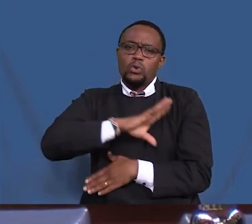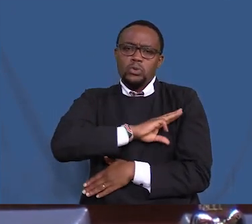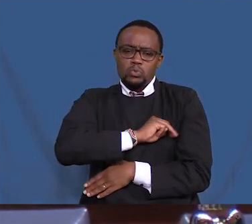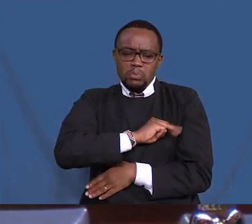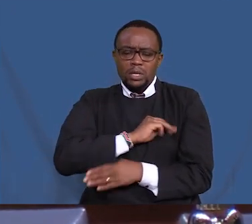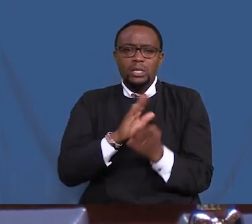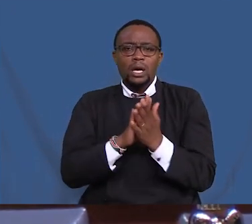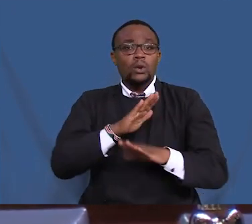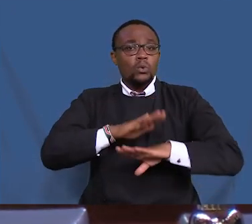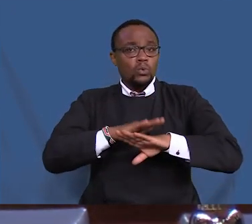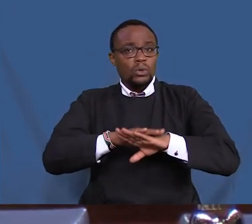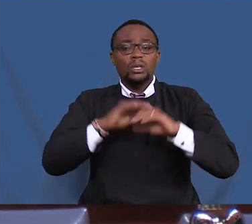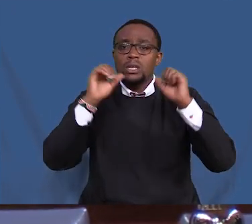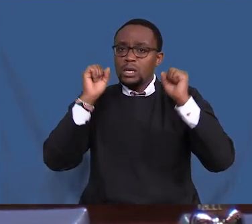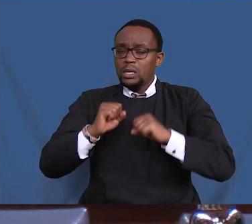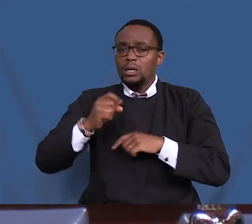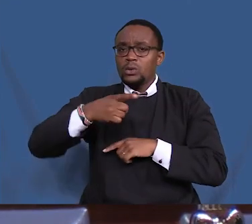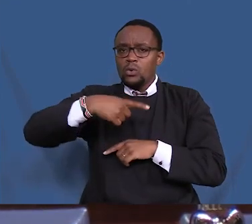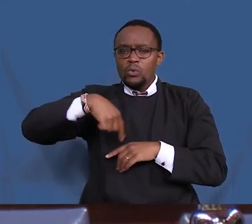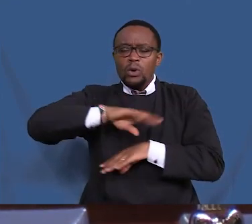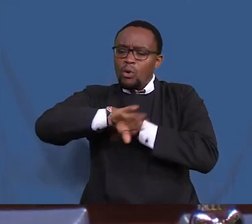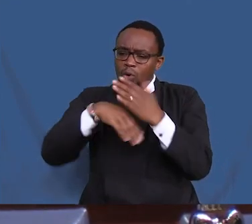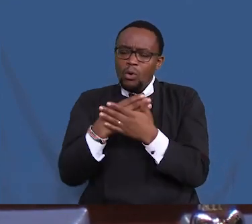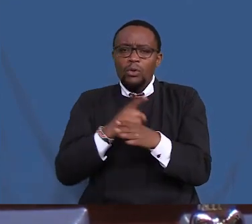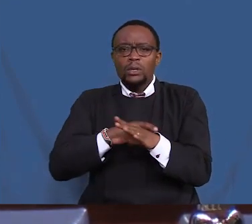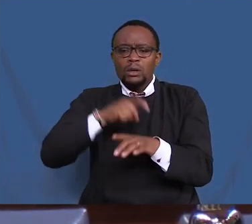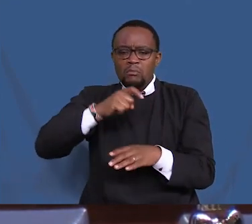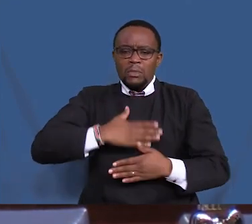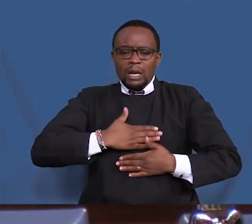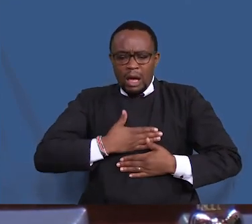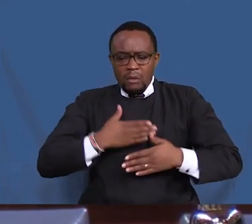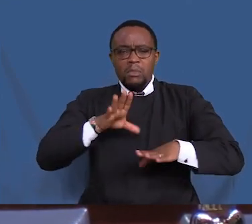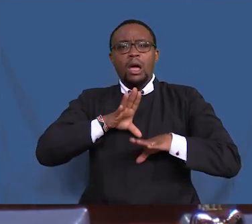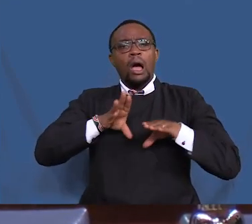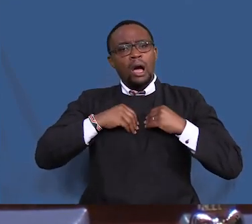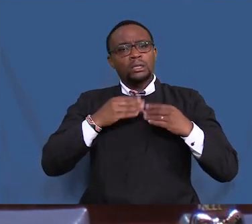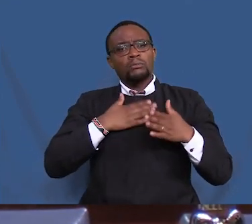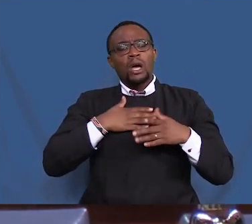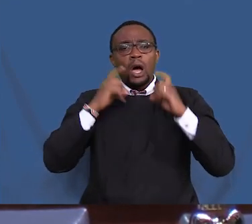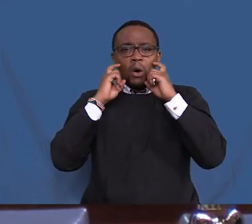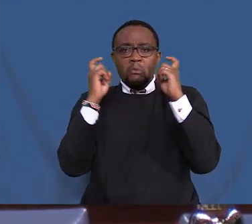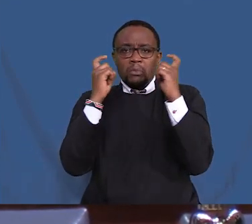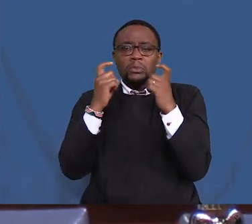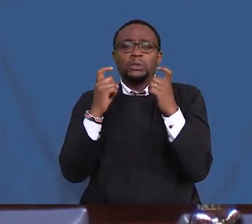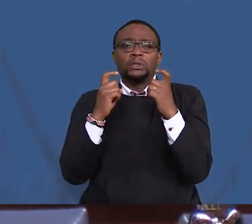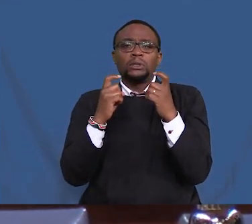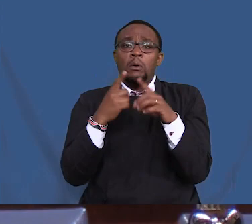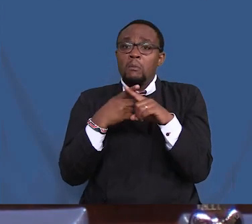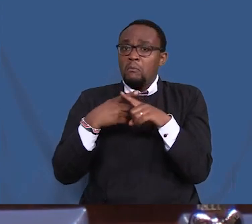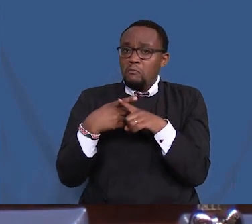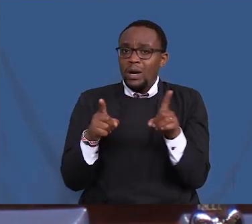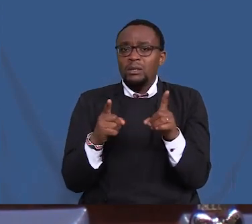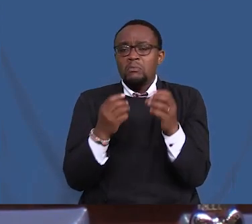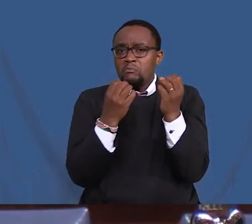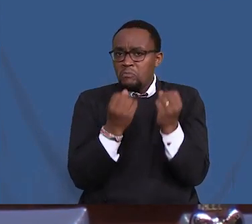mercy. And although we ought at all times humbly to acknowledge our sins before God, yet ought